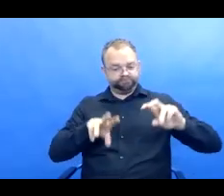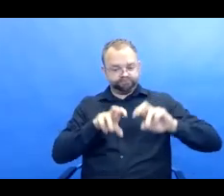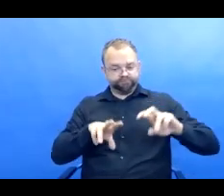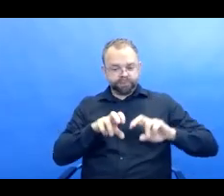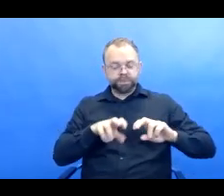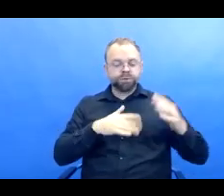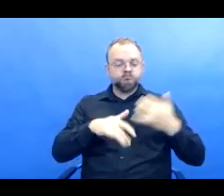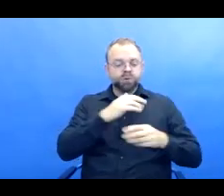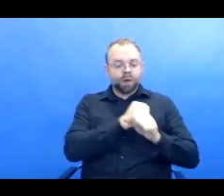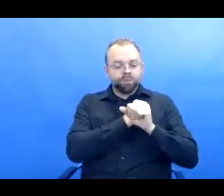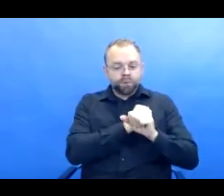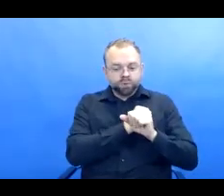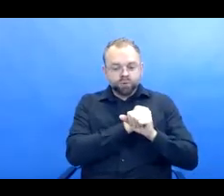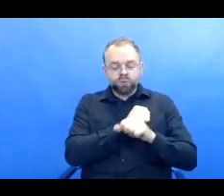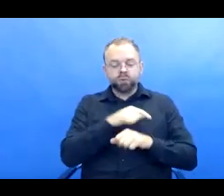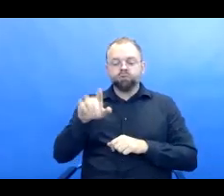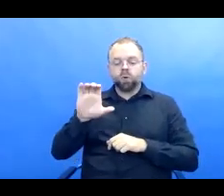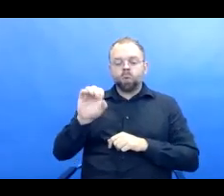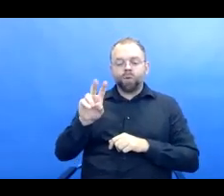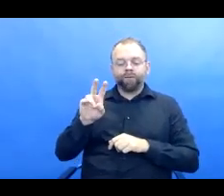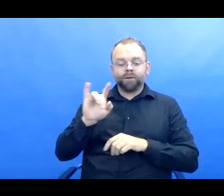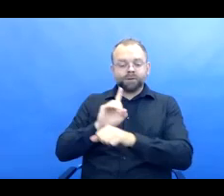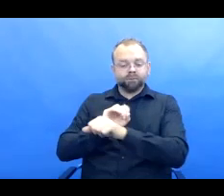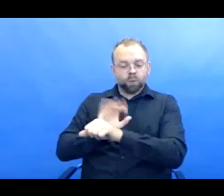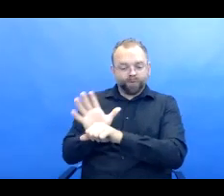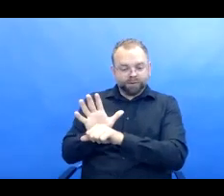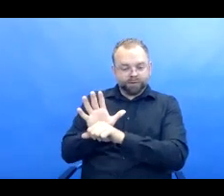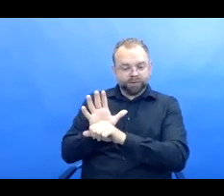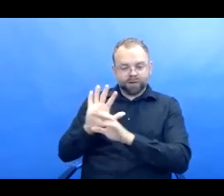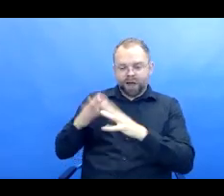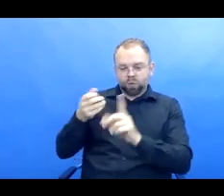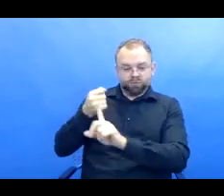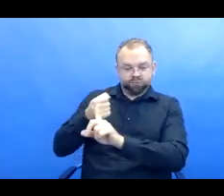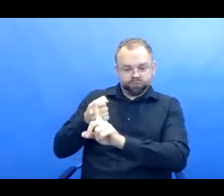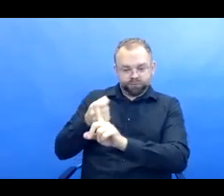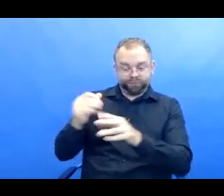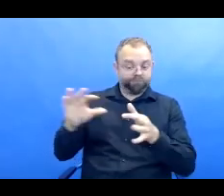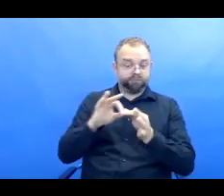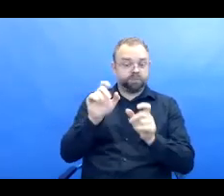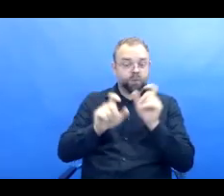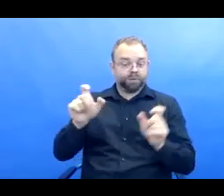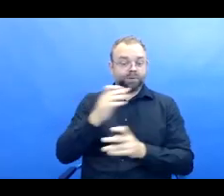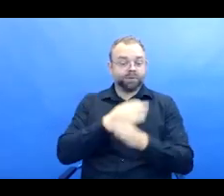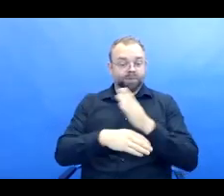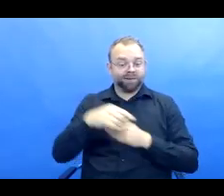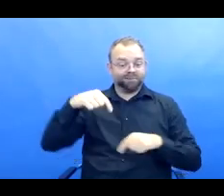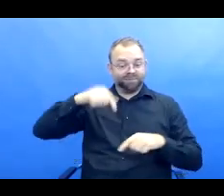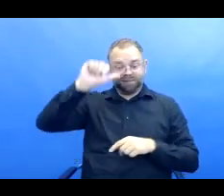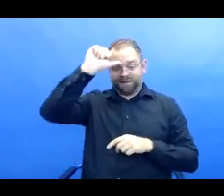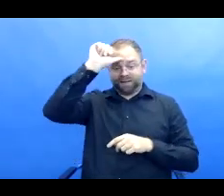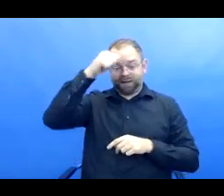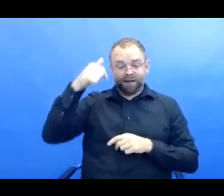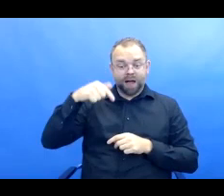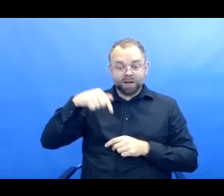acknowledged and co-authored by many disability organizations, DPOs in India. Next slide,